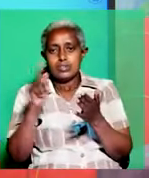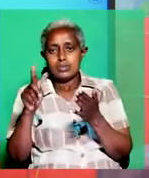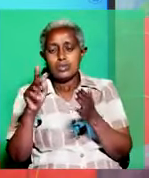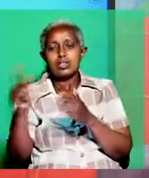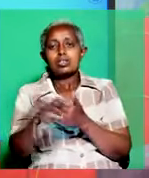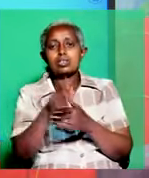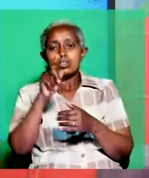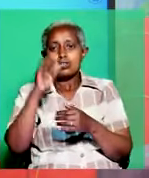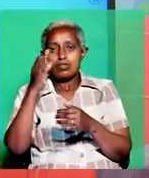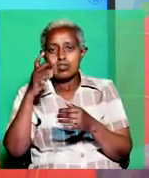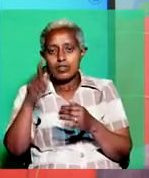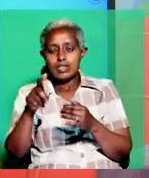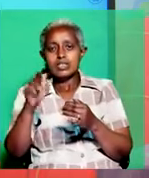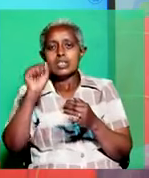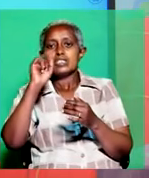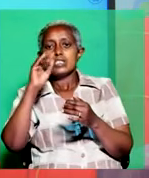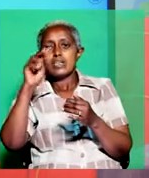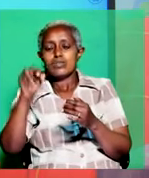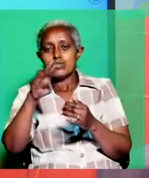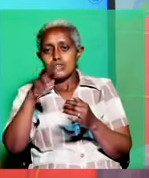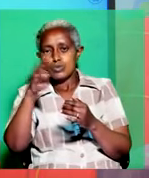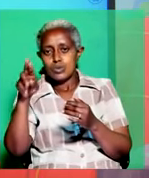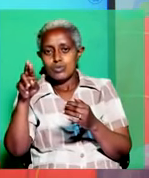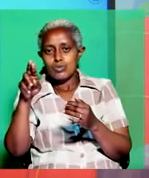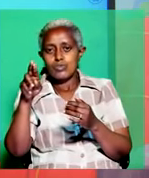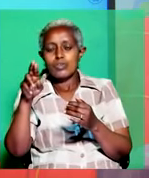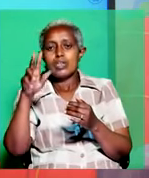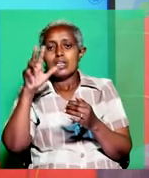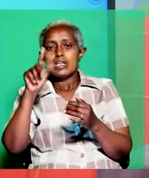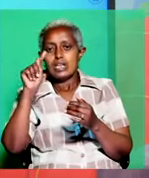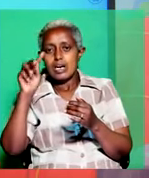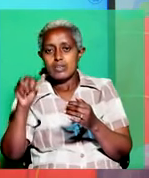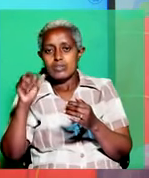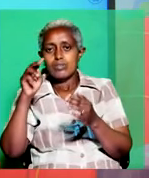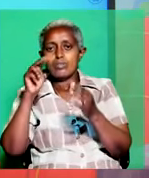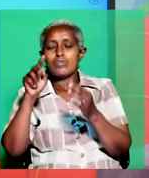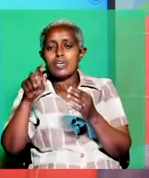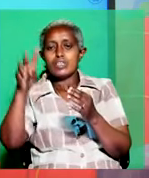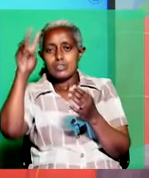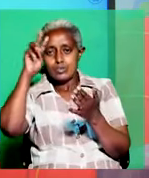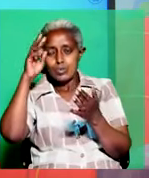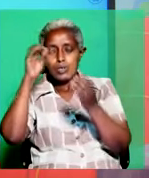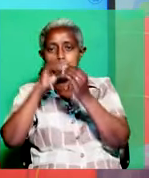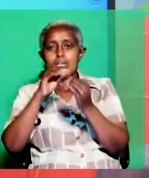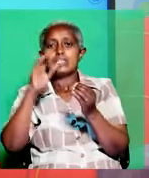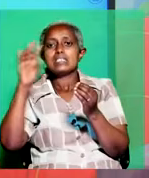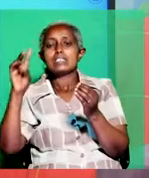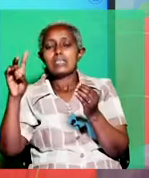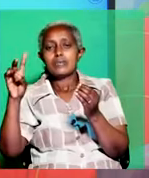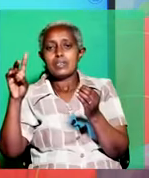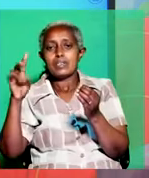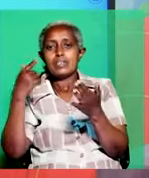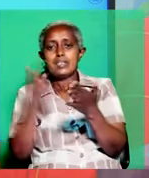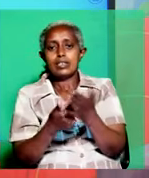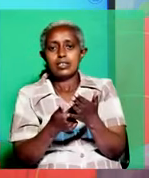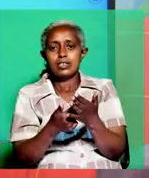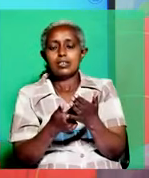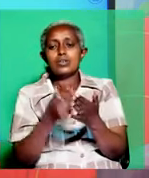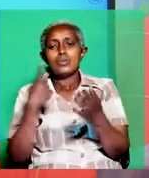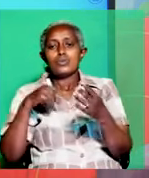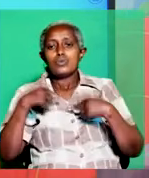Let f of x is sine of the square root of ln of x squared plus 7. Here we